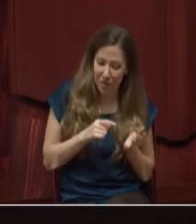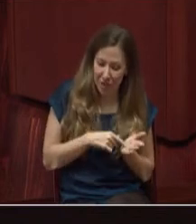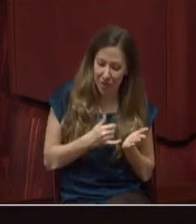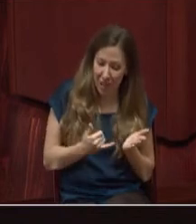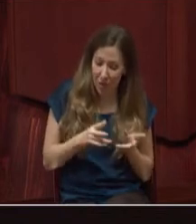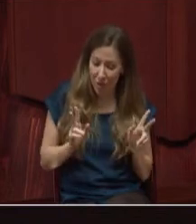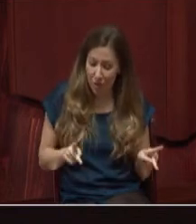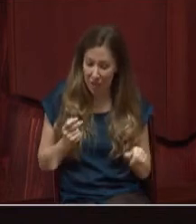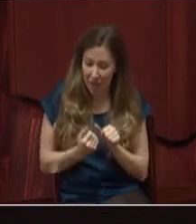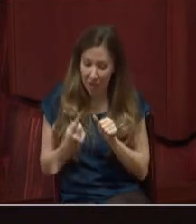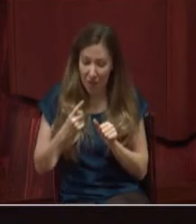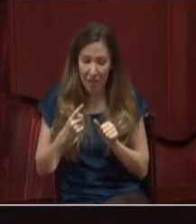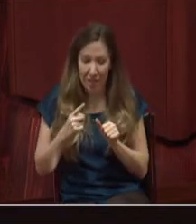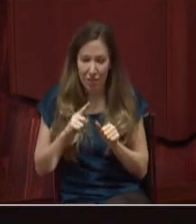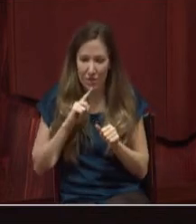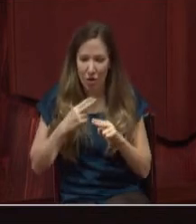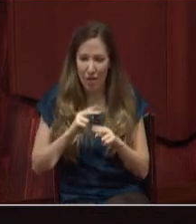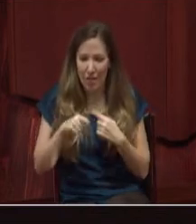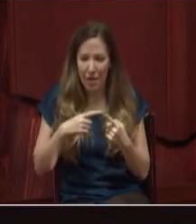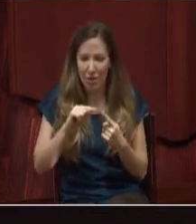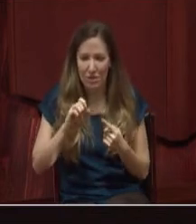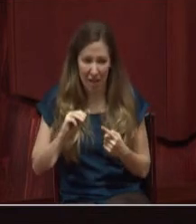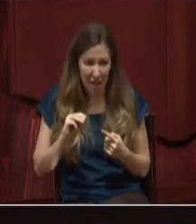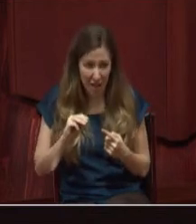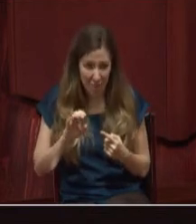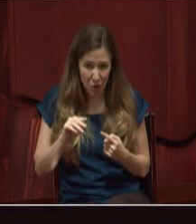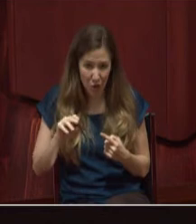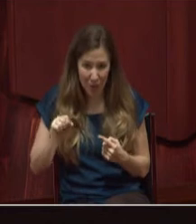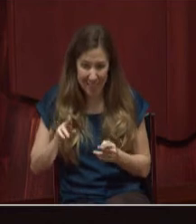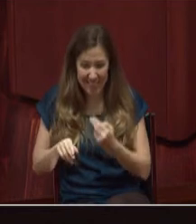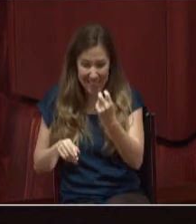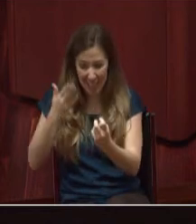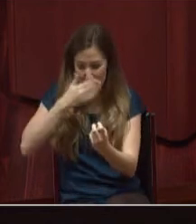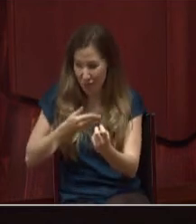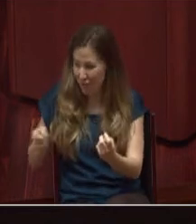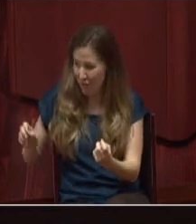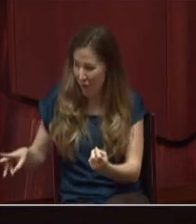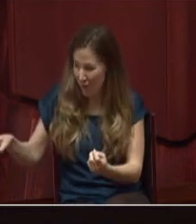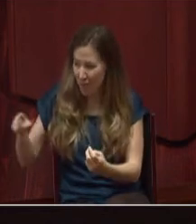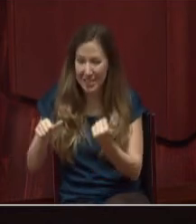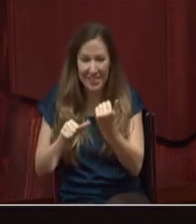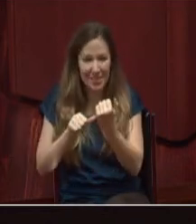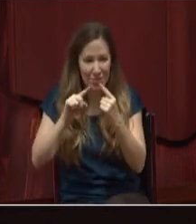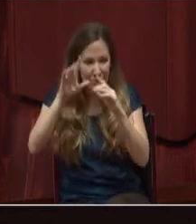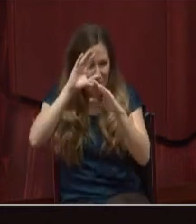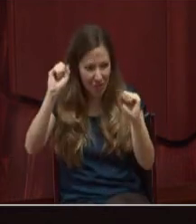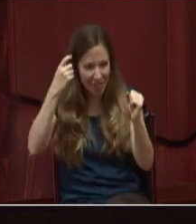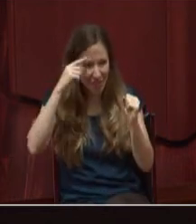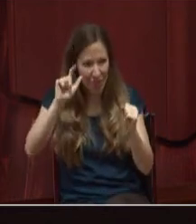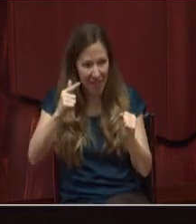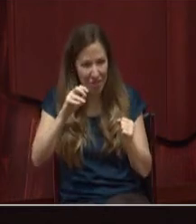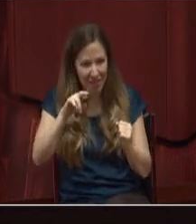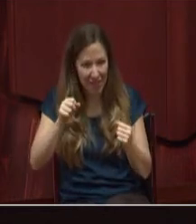who is not on this stage is Tom Korologos, who's sitting in the front row, and he was the assistant to the president for legislative affairs in the